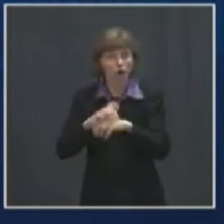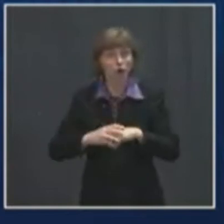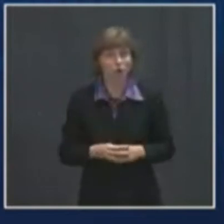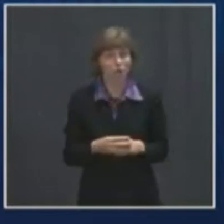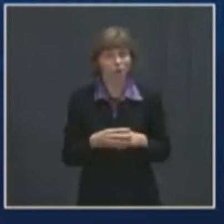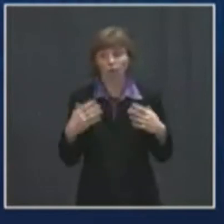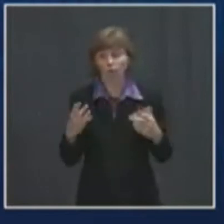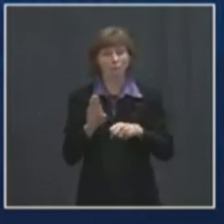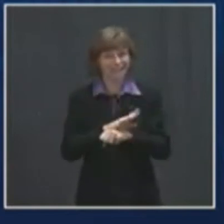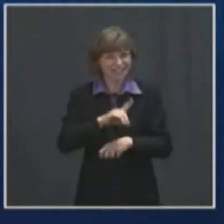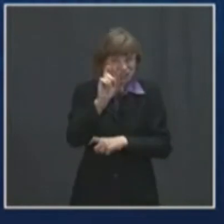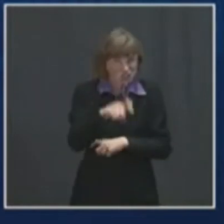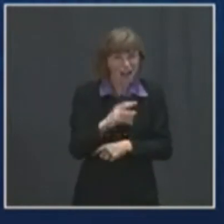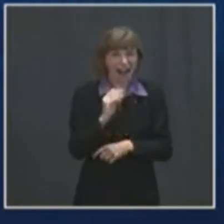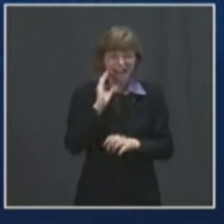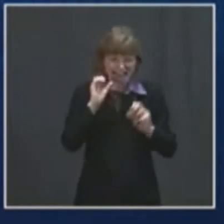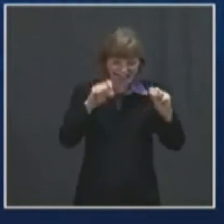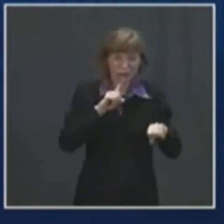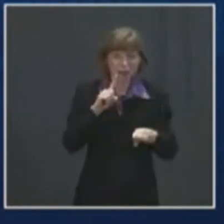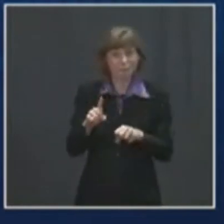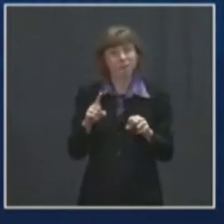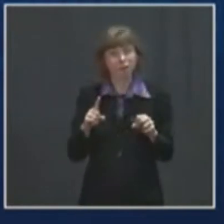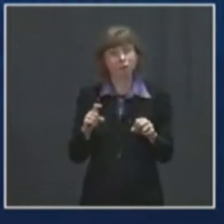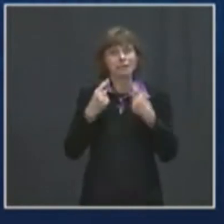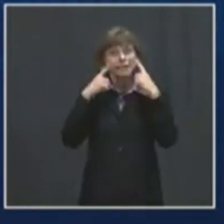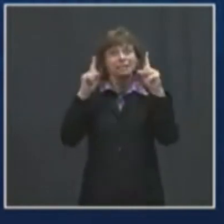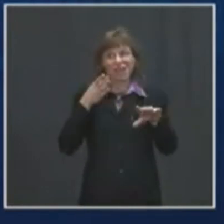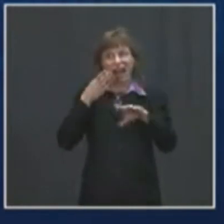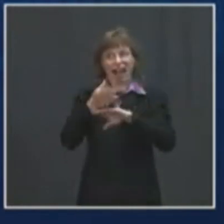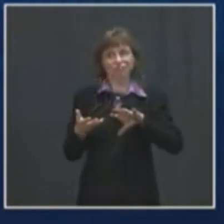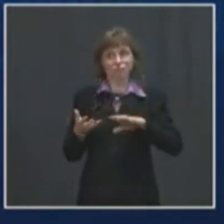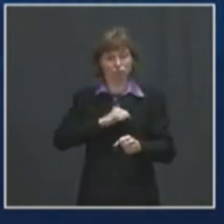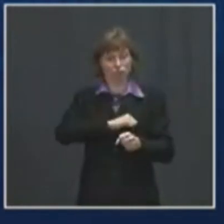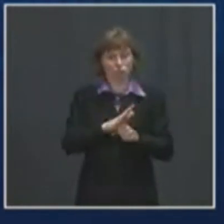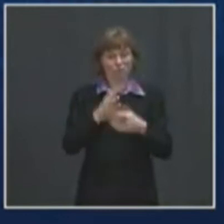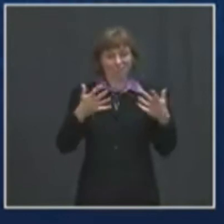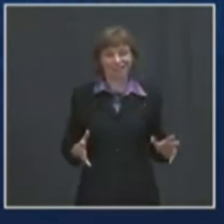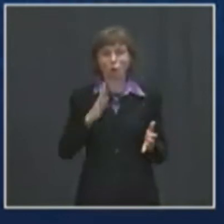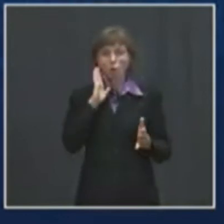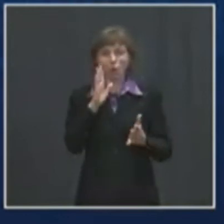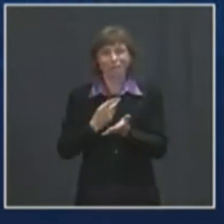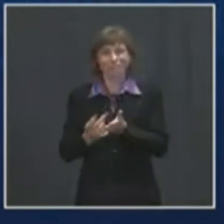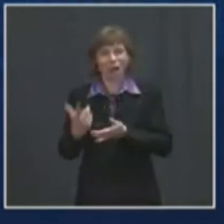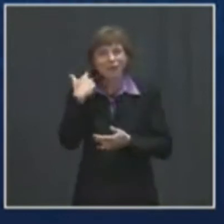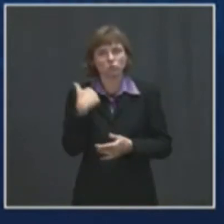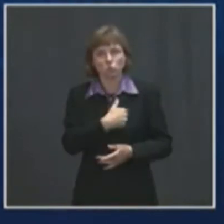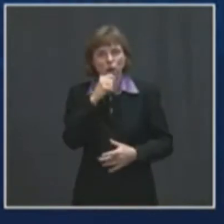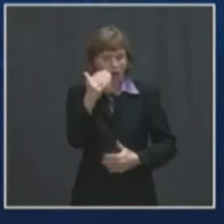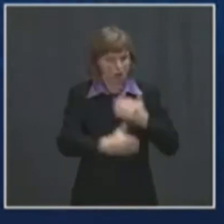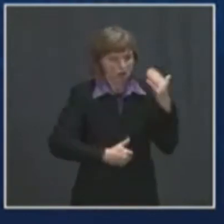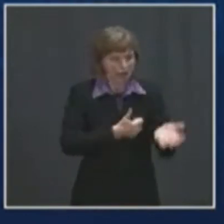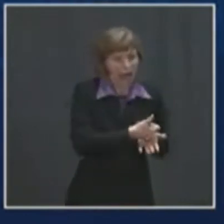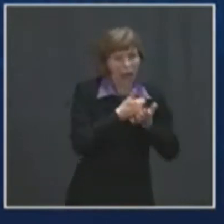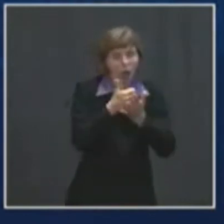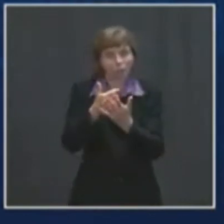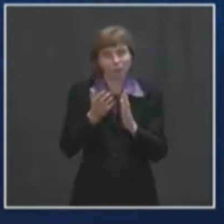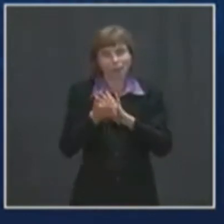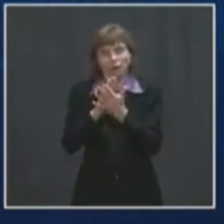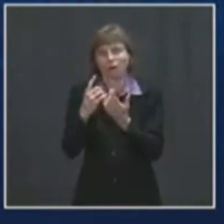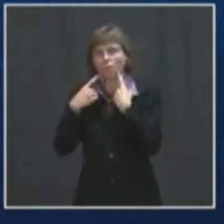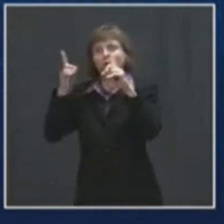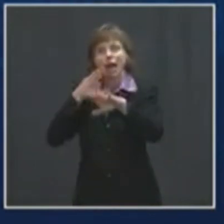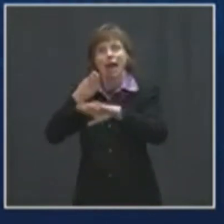should and would be viable on the other side of this crisis fail because we haven't taken the steps to get them through to the other side of the crisis.